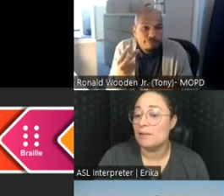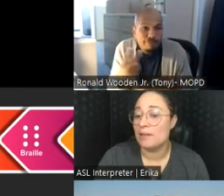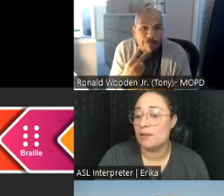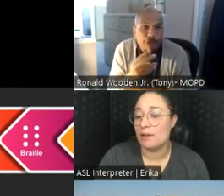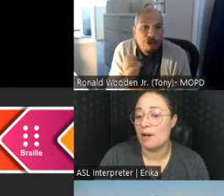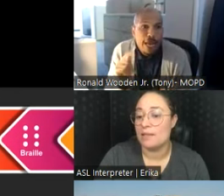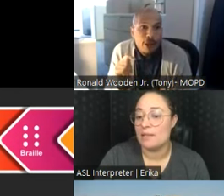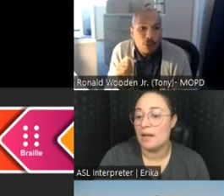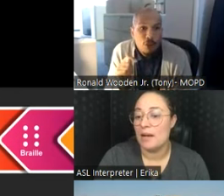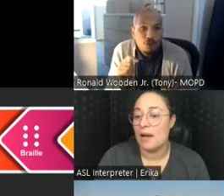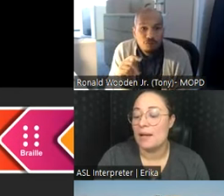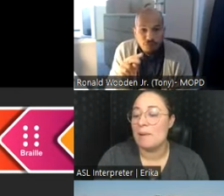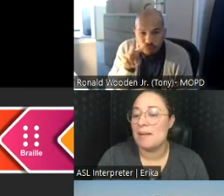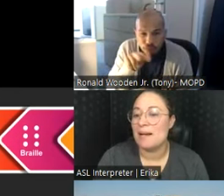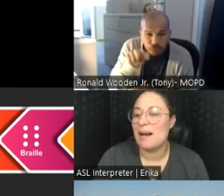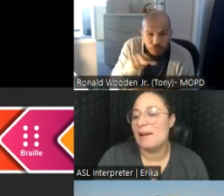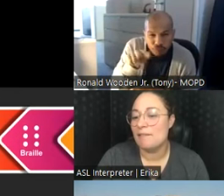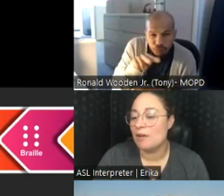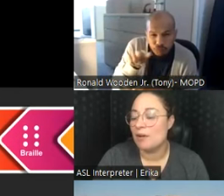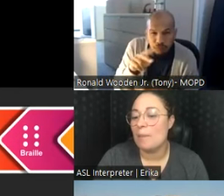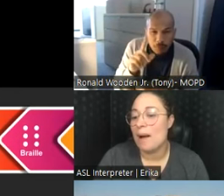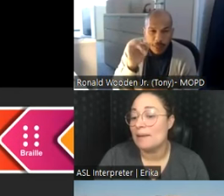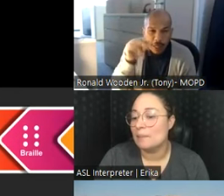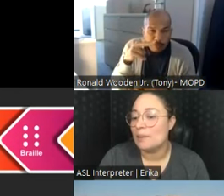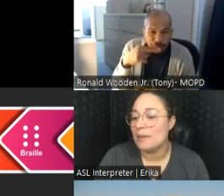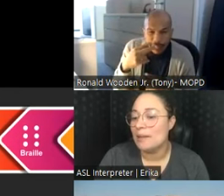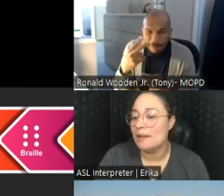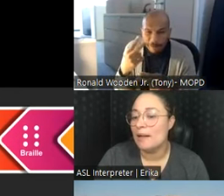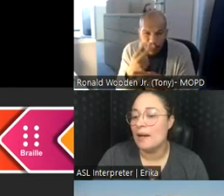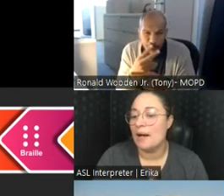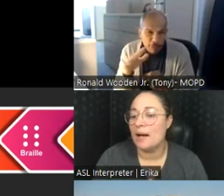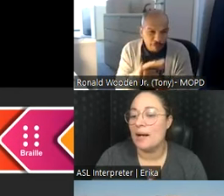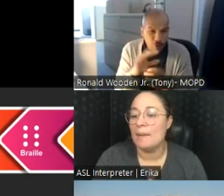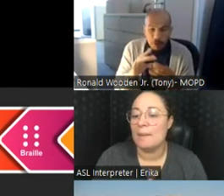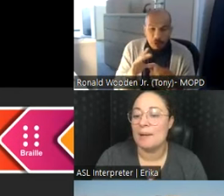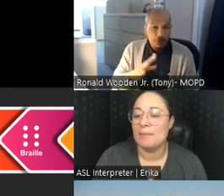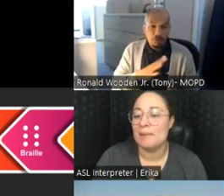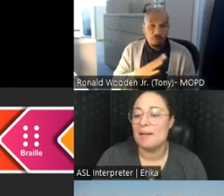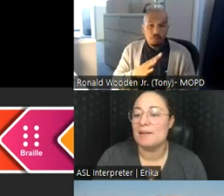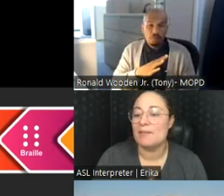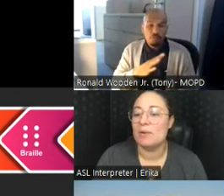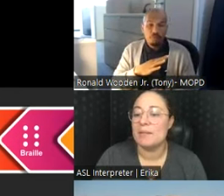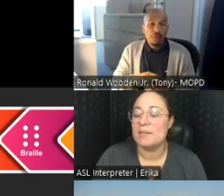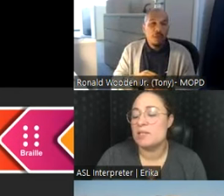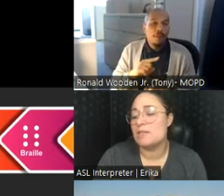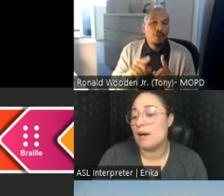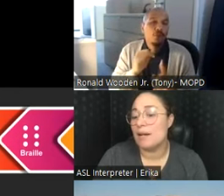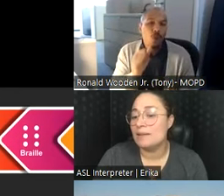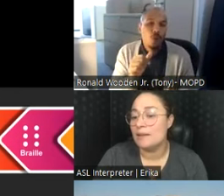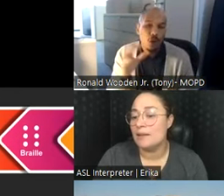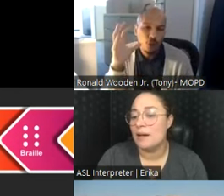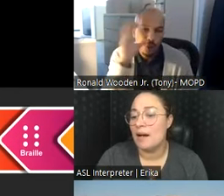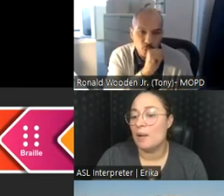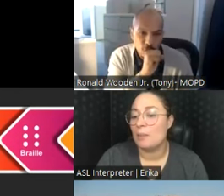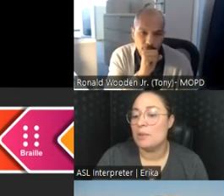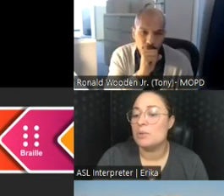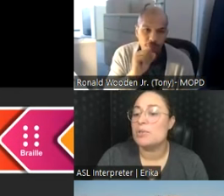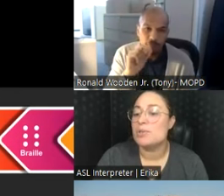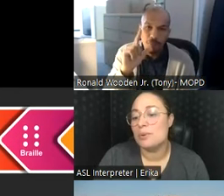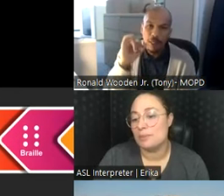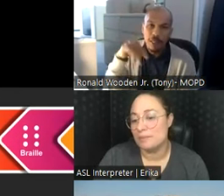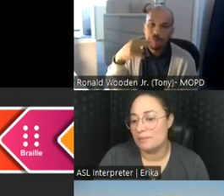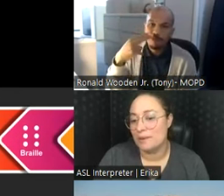little hearing loss, and maybe they can kind of figure it out by lip reading and maybe get the full message, that's fine. But